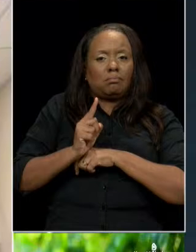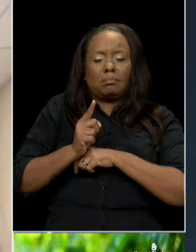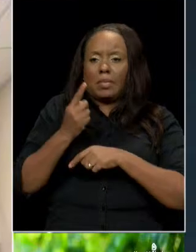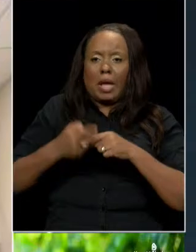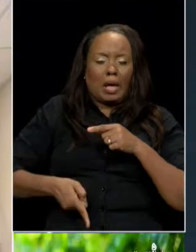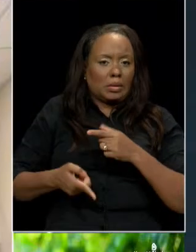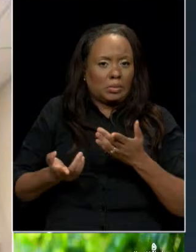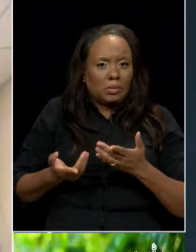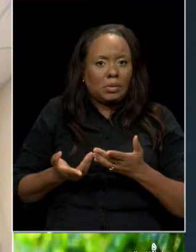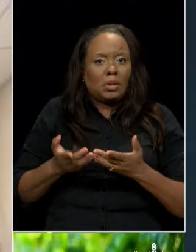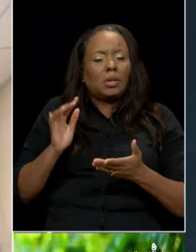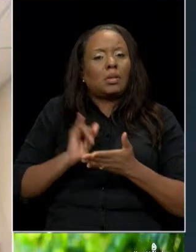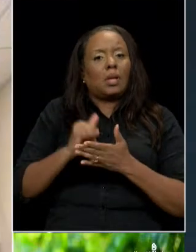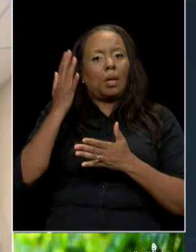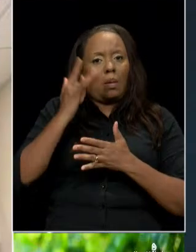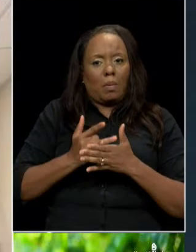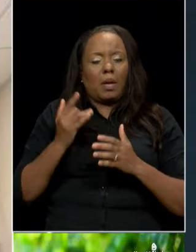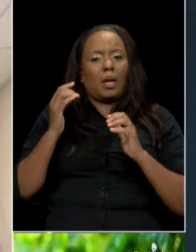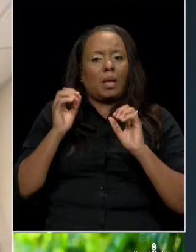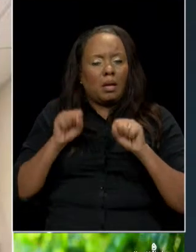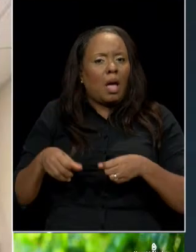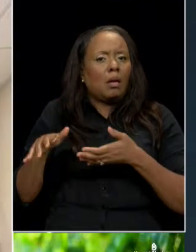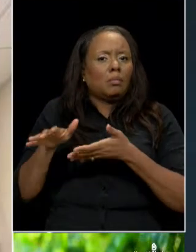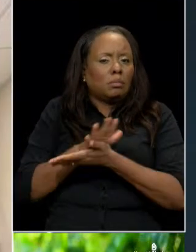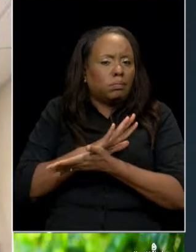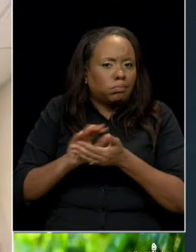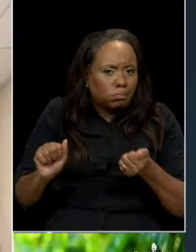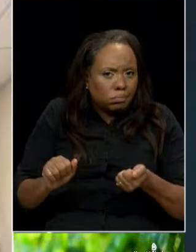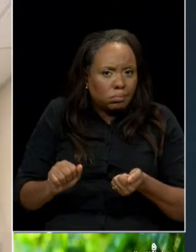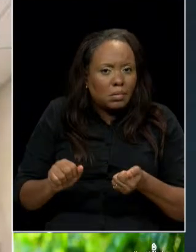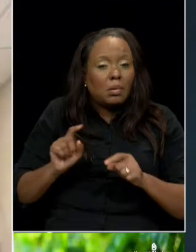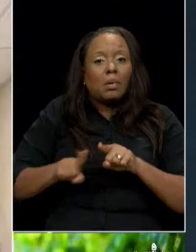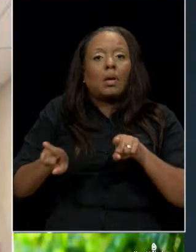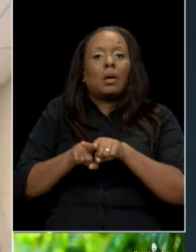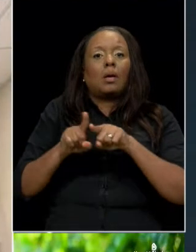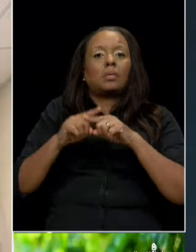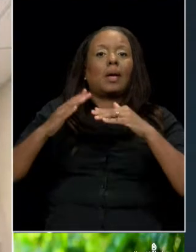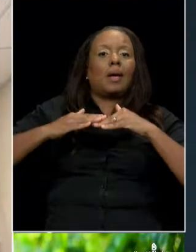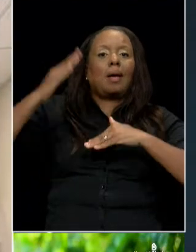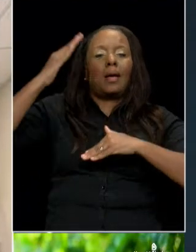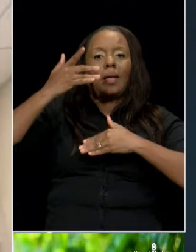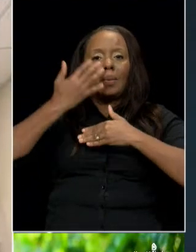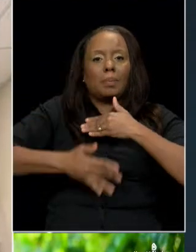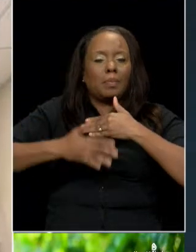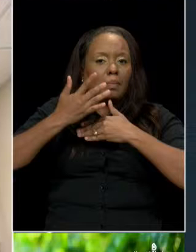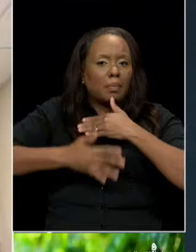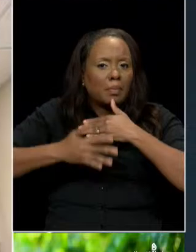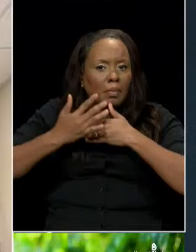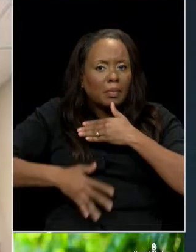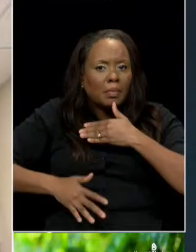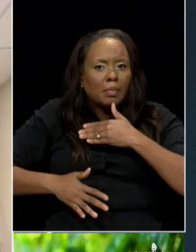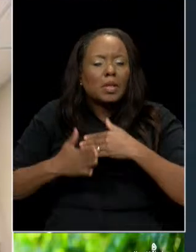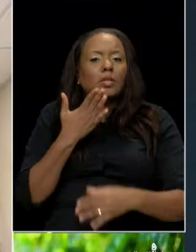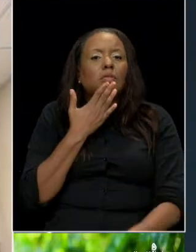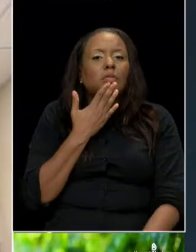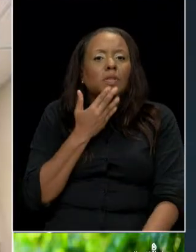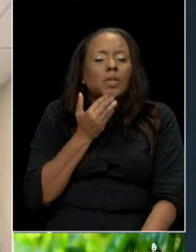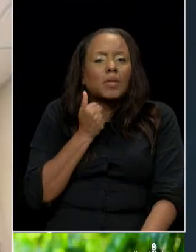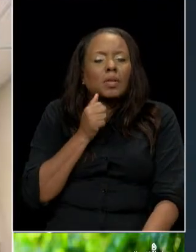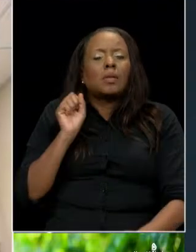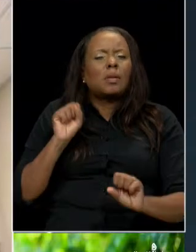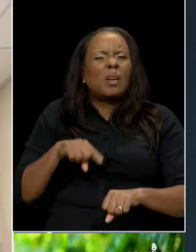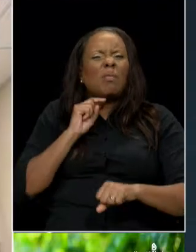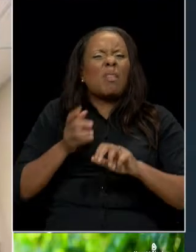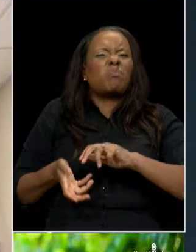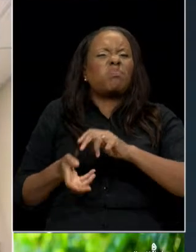vascular damage, but also the high blood sugars can also cause damage to the nerve